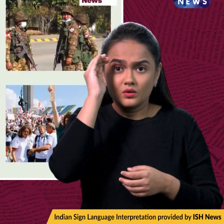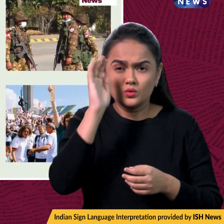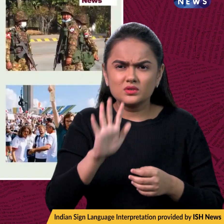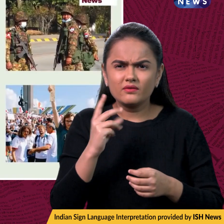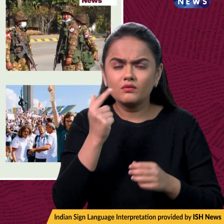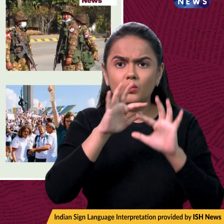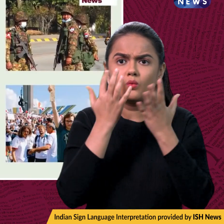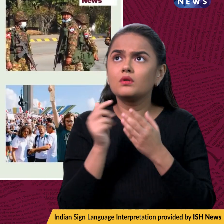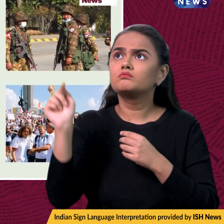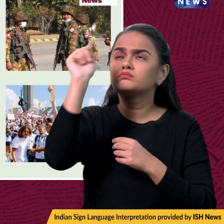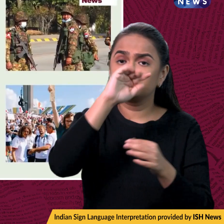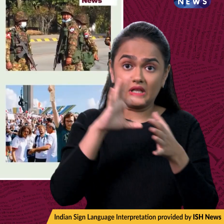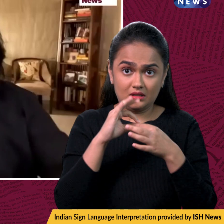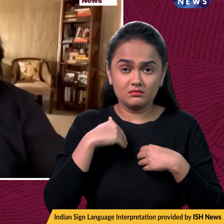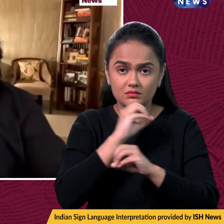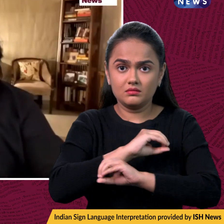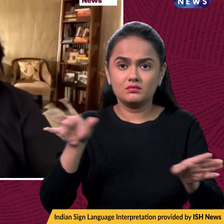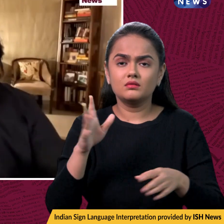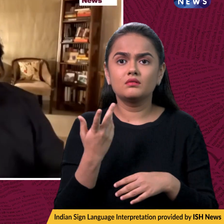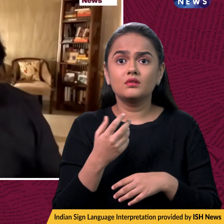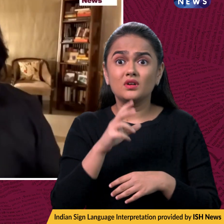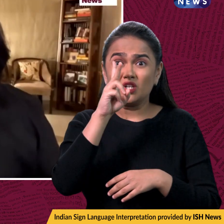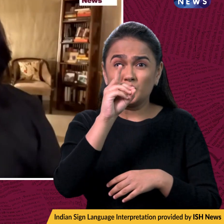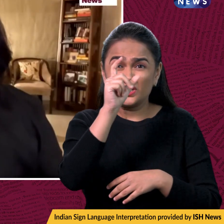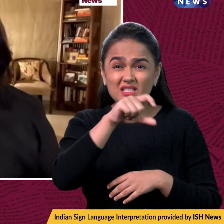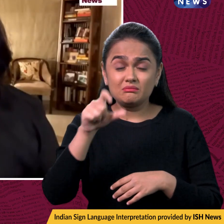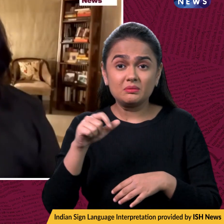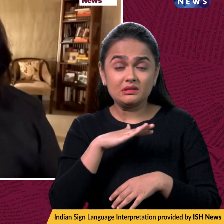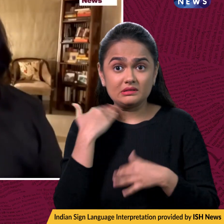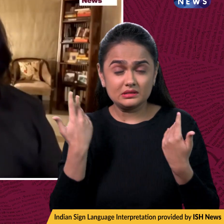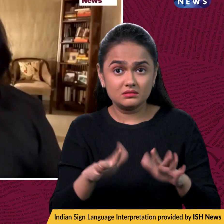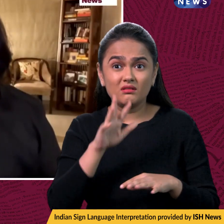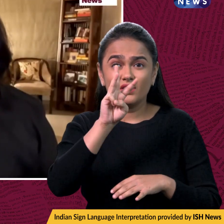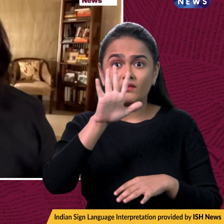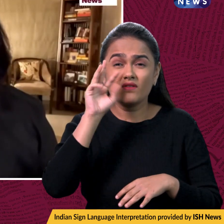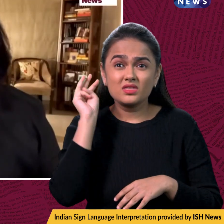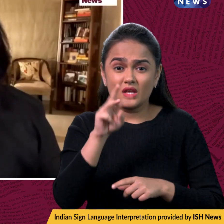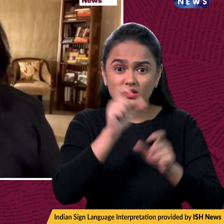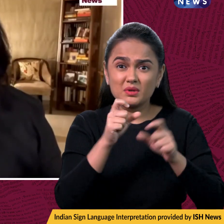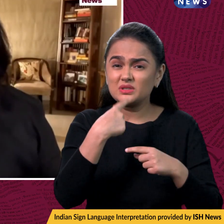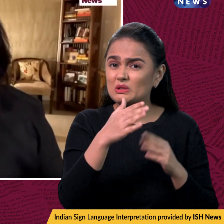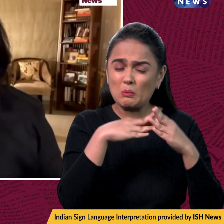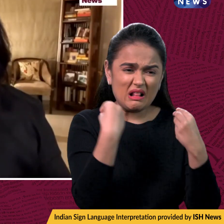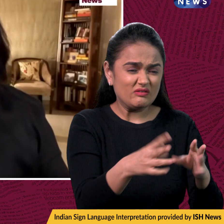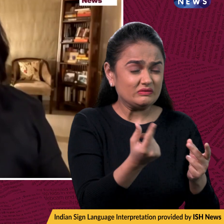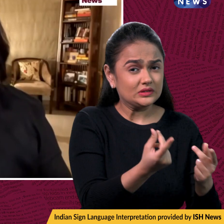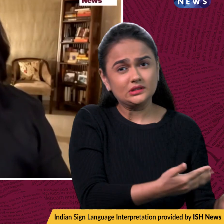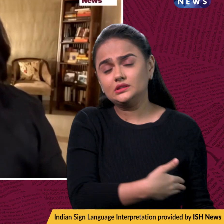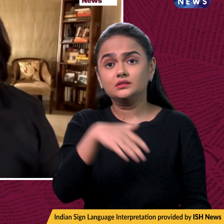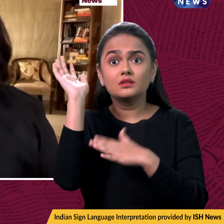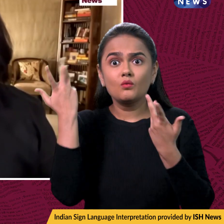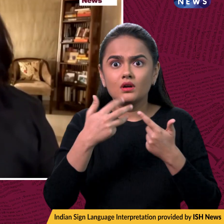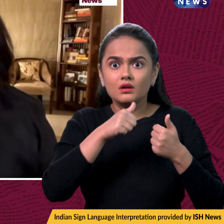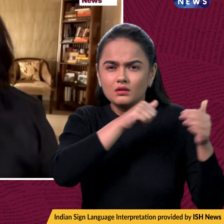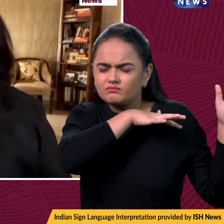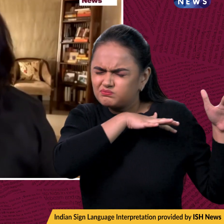in from across the world right now. At least 20 people have been killed and 35,000 people have been forced to leave their homes